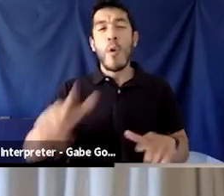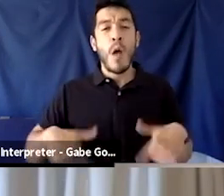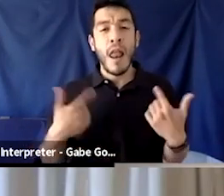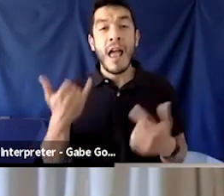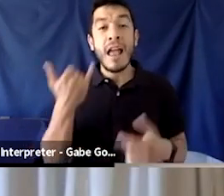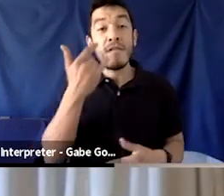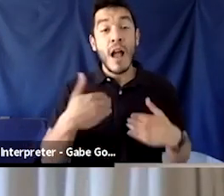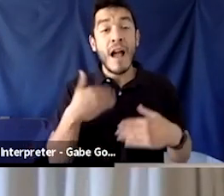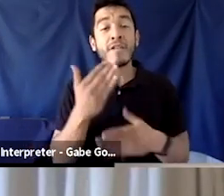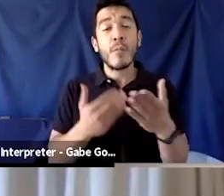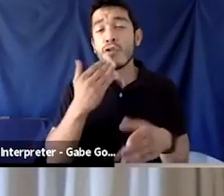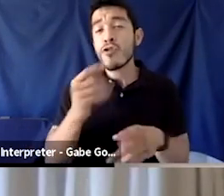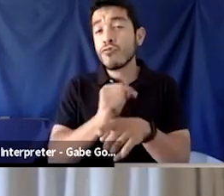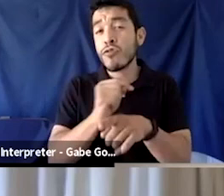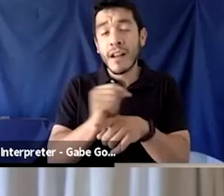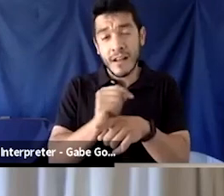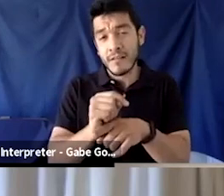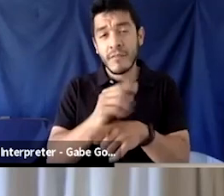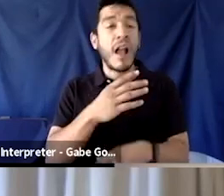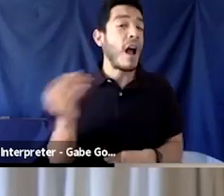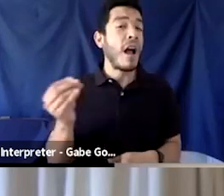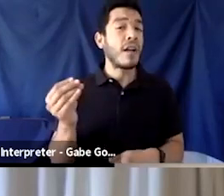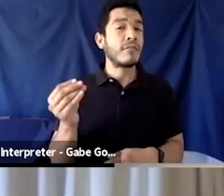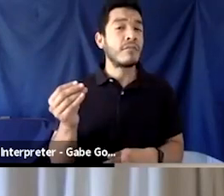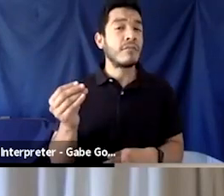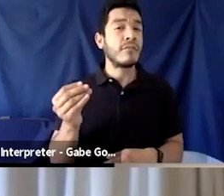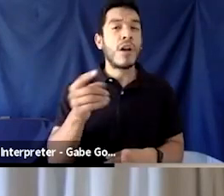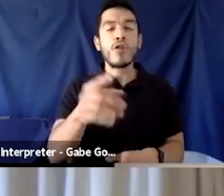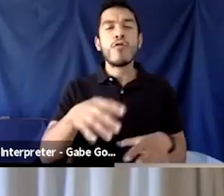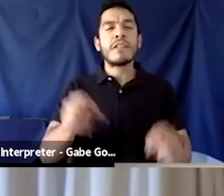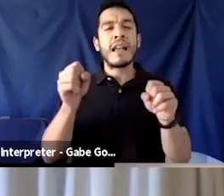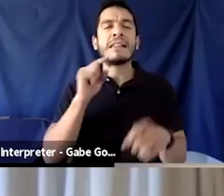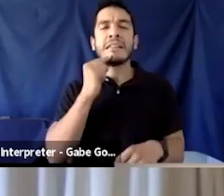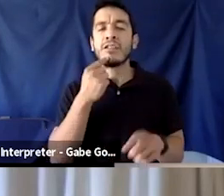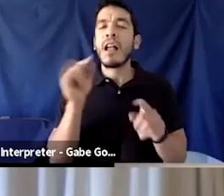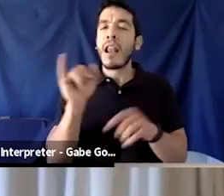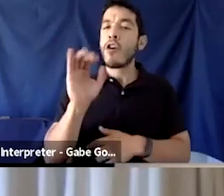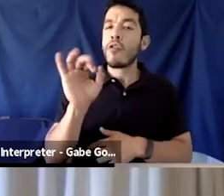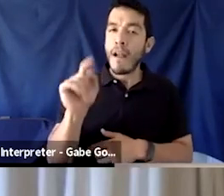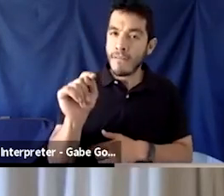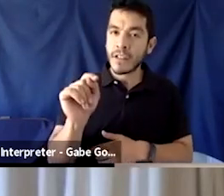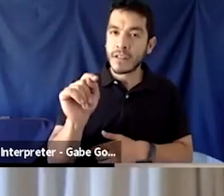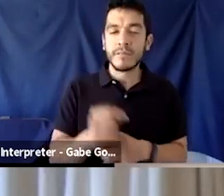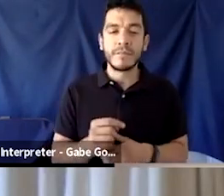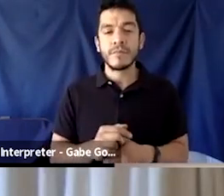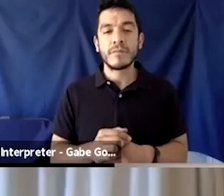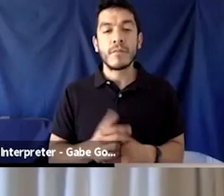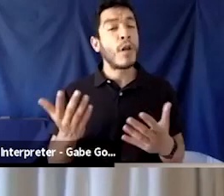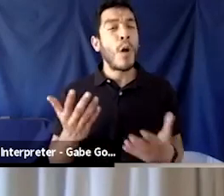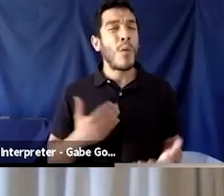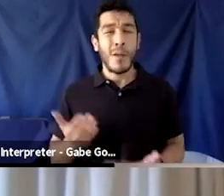some decent training under your belt and you go at it as a craft. So what would I